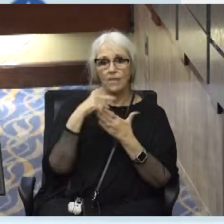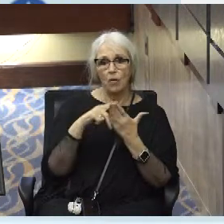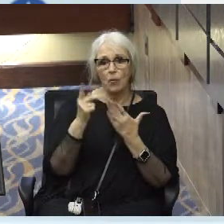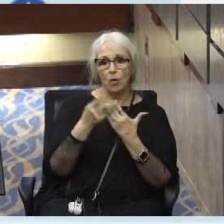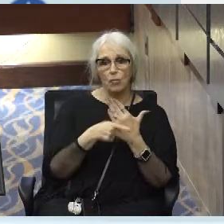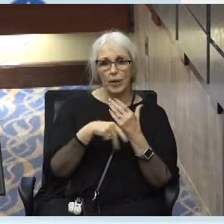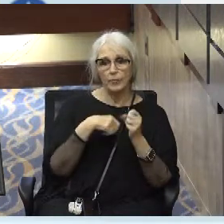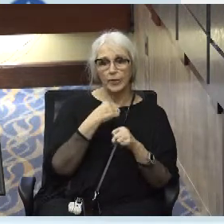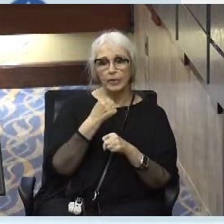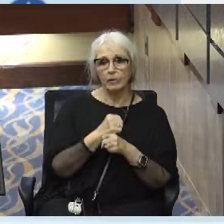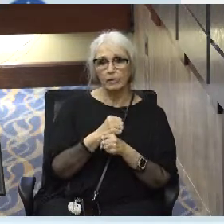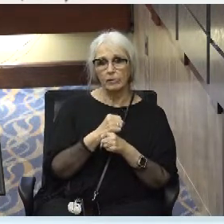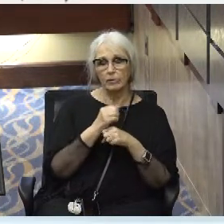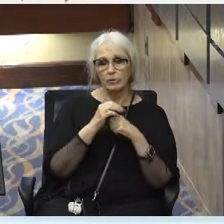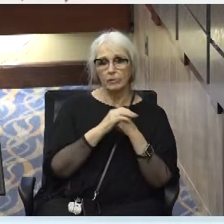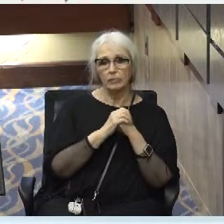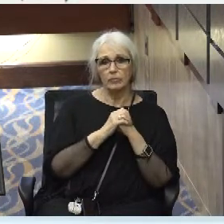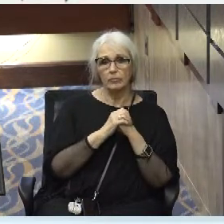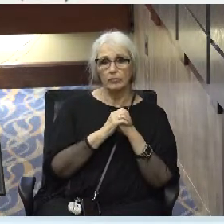year.